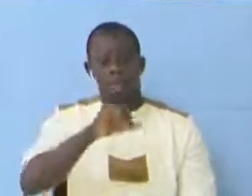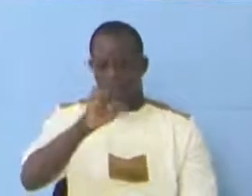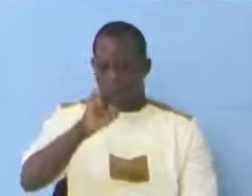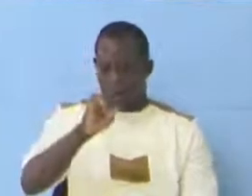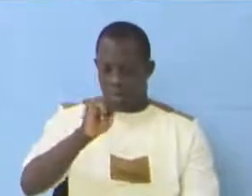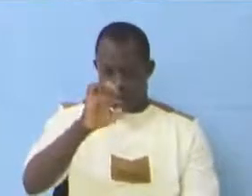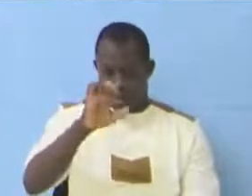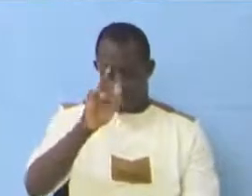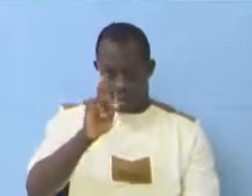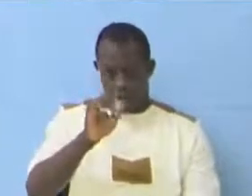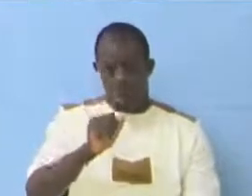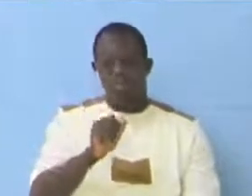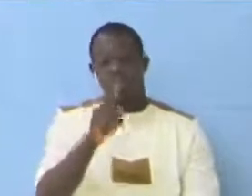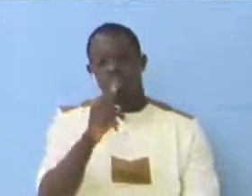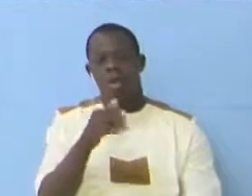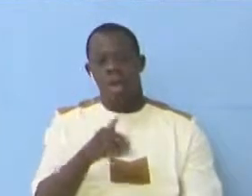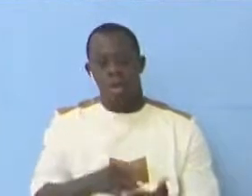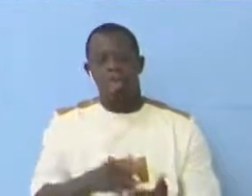to testify.